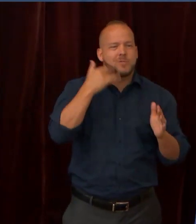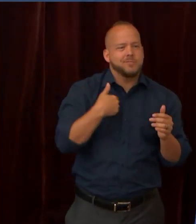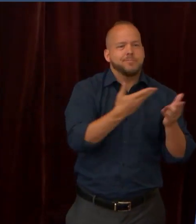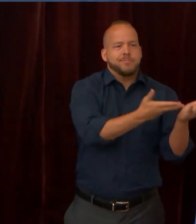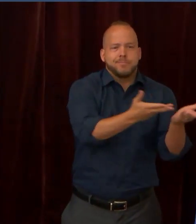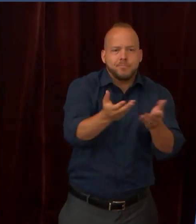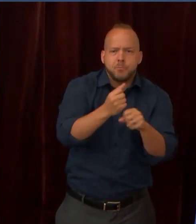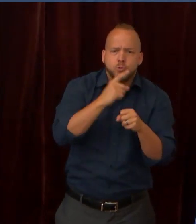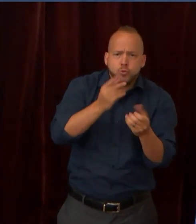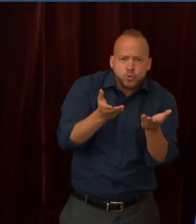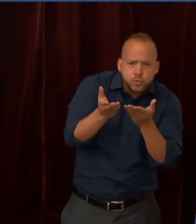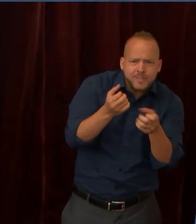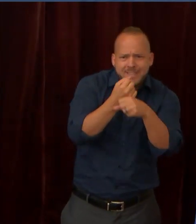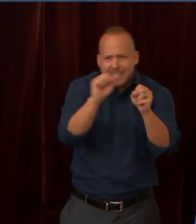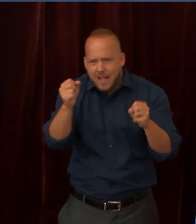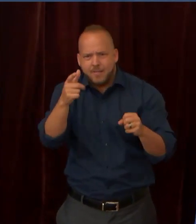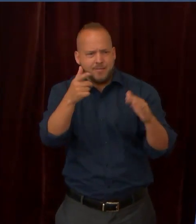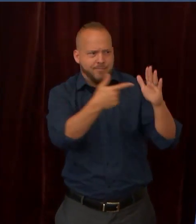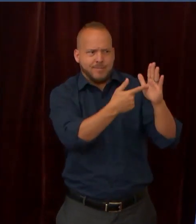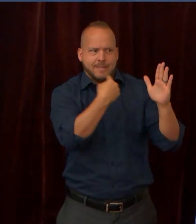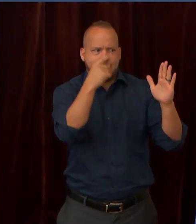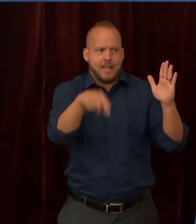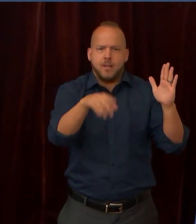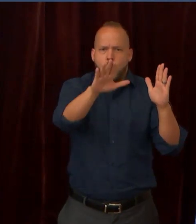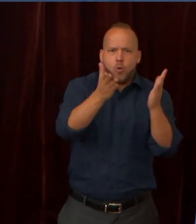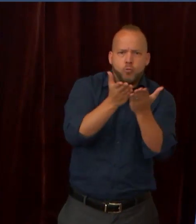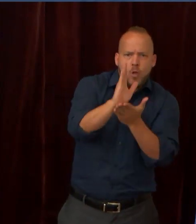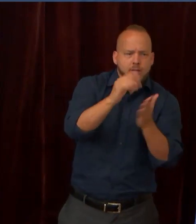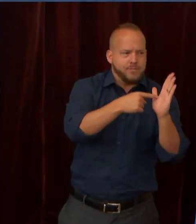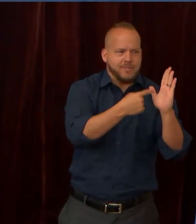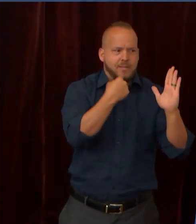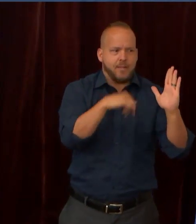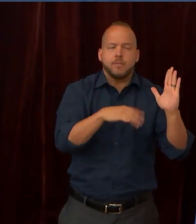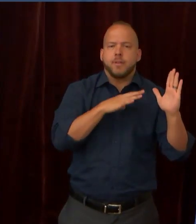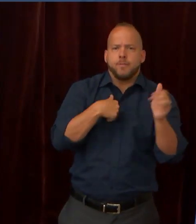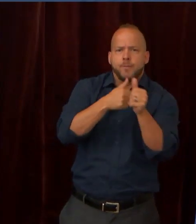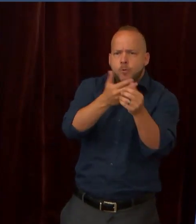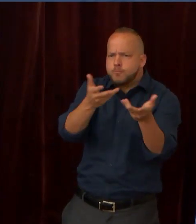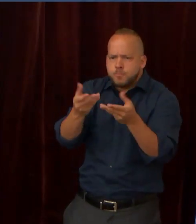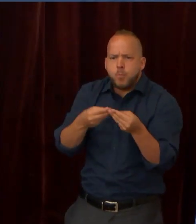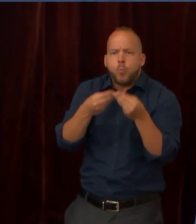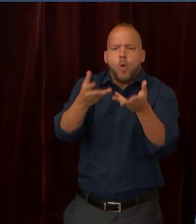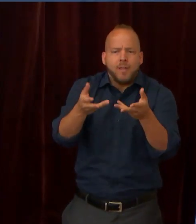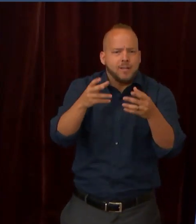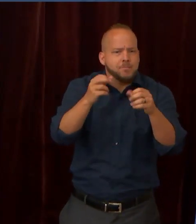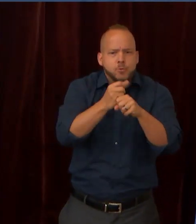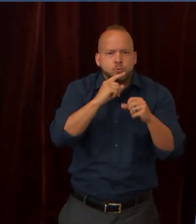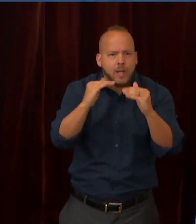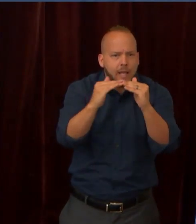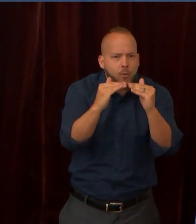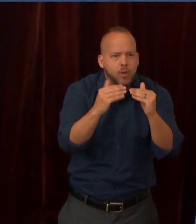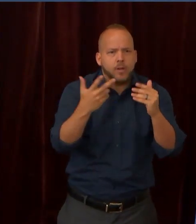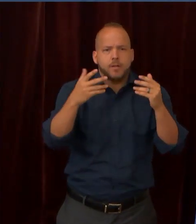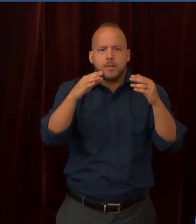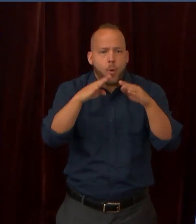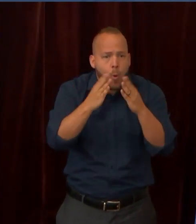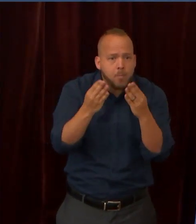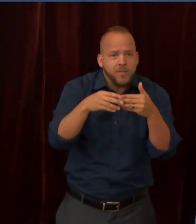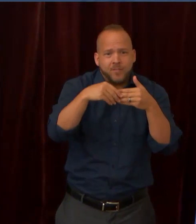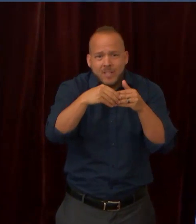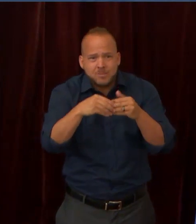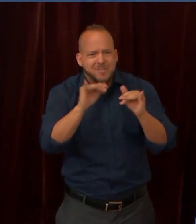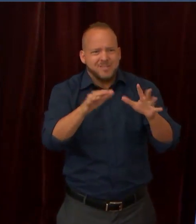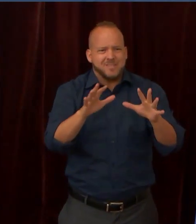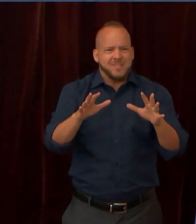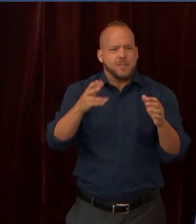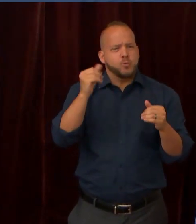change in the graduation situation front at this moment. The emergency continues to